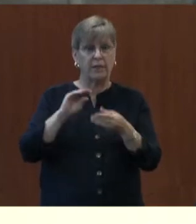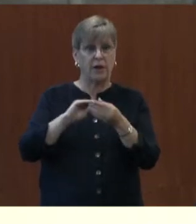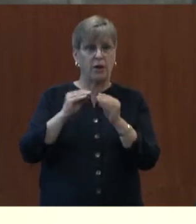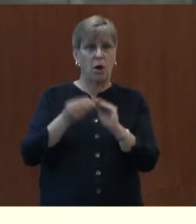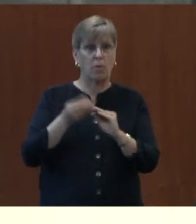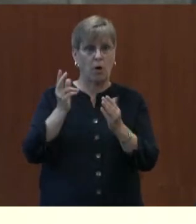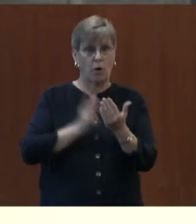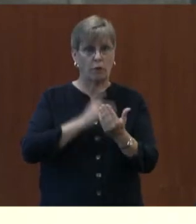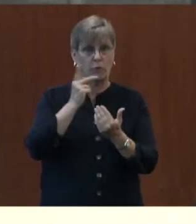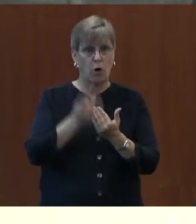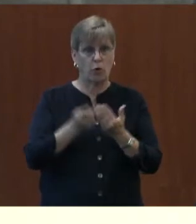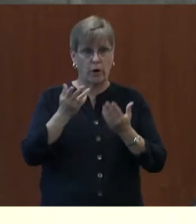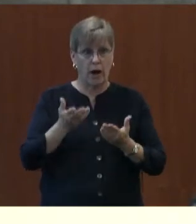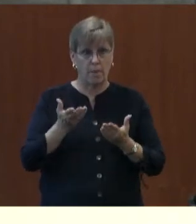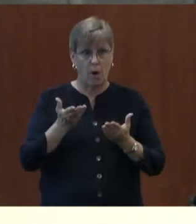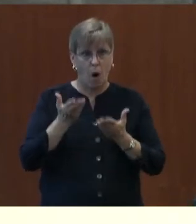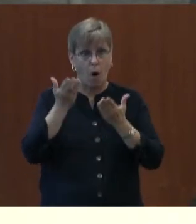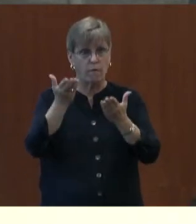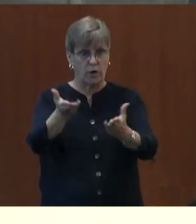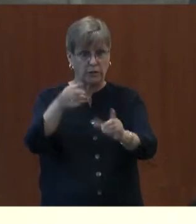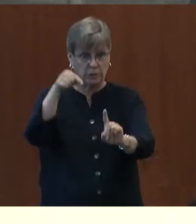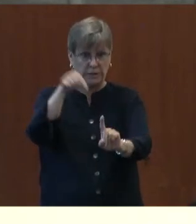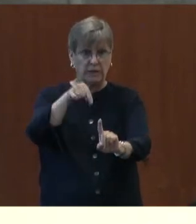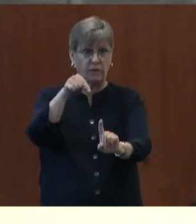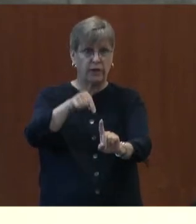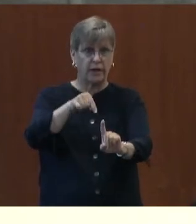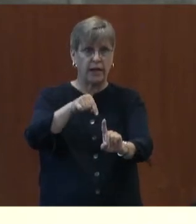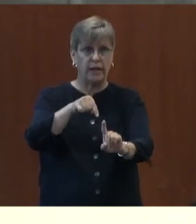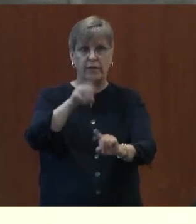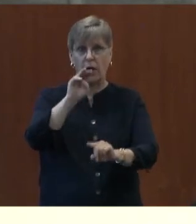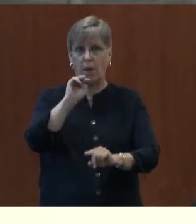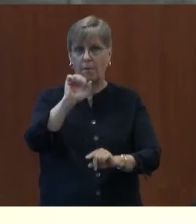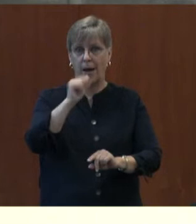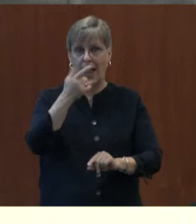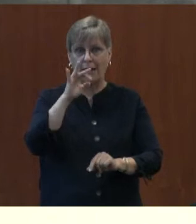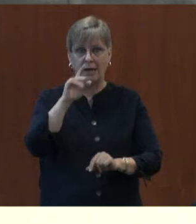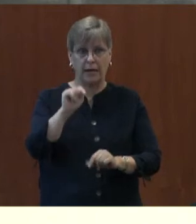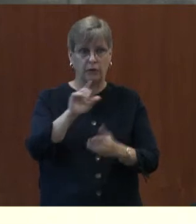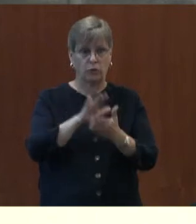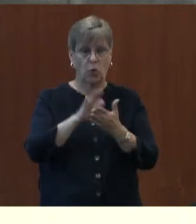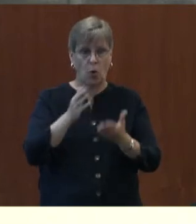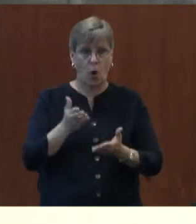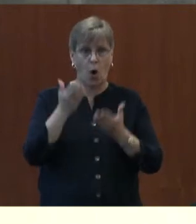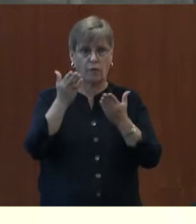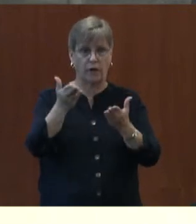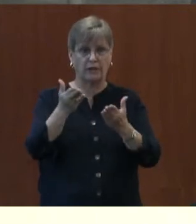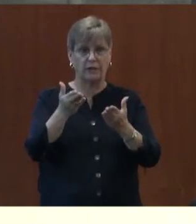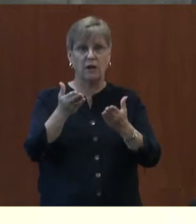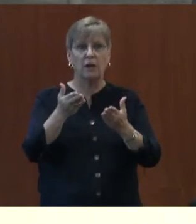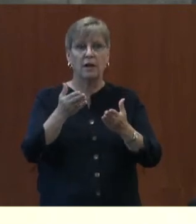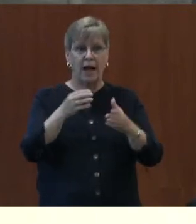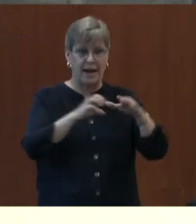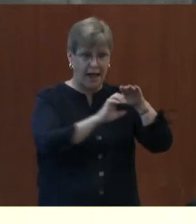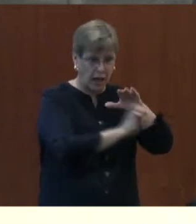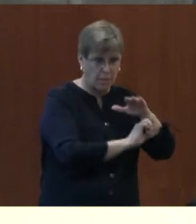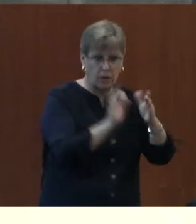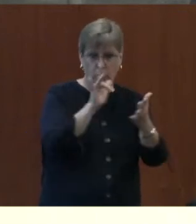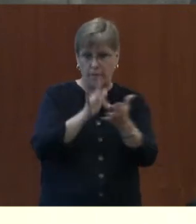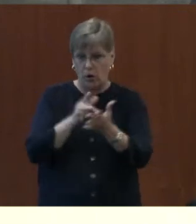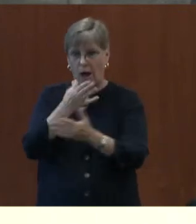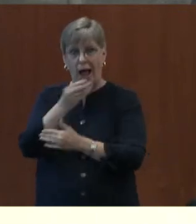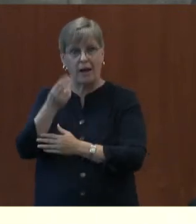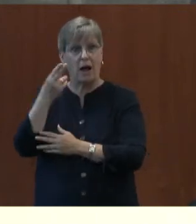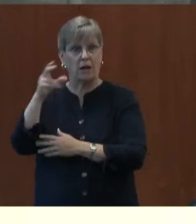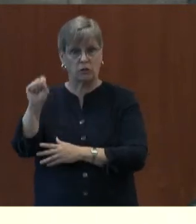of program offerings, in particular the magnet school offerings that are offered at elementary, middle, and high schools.